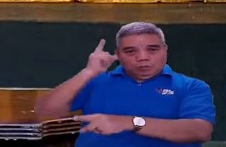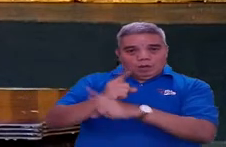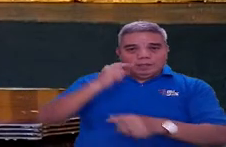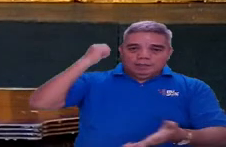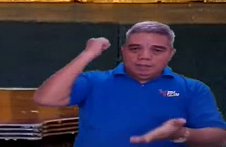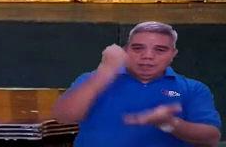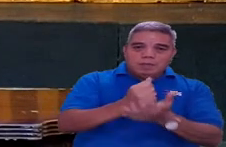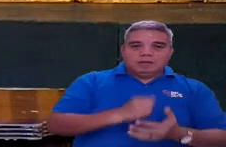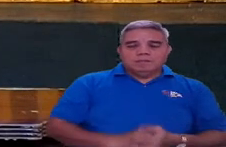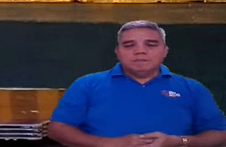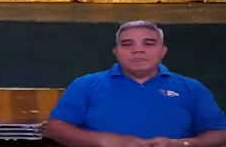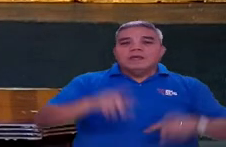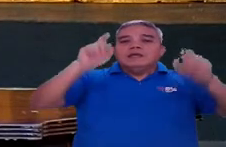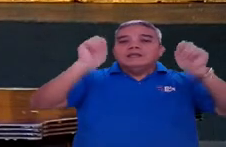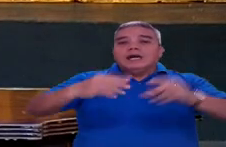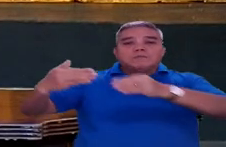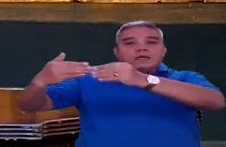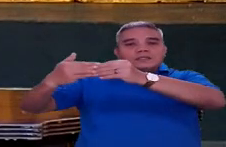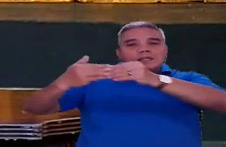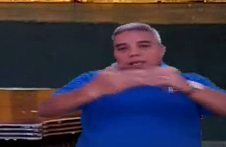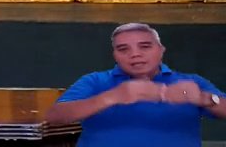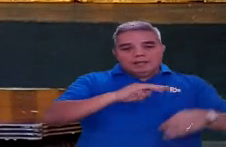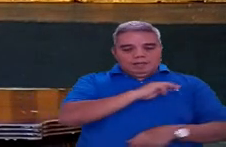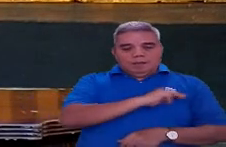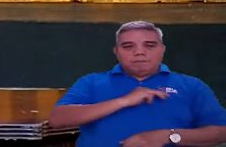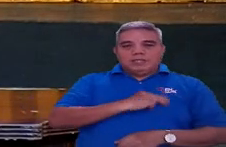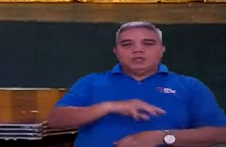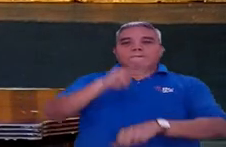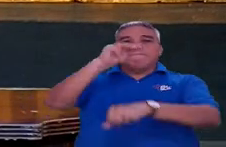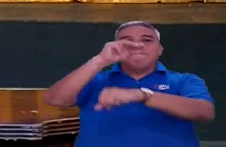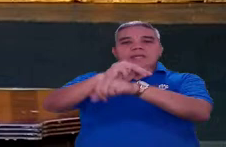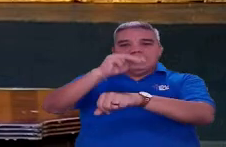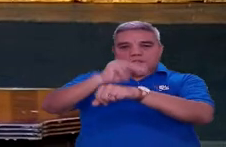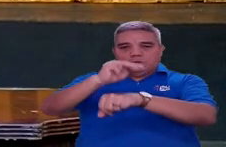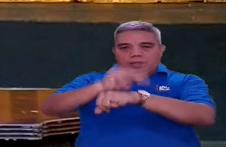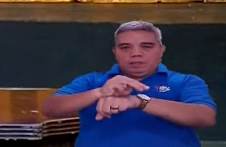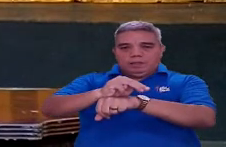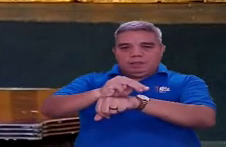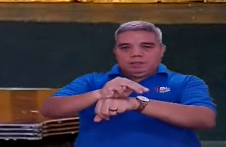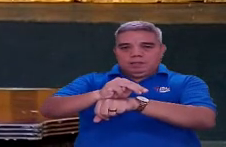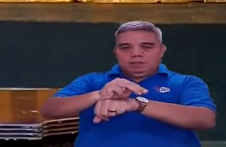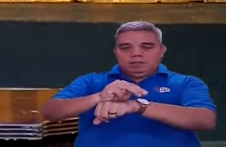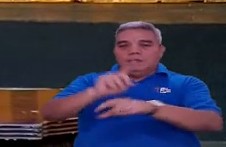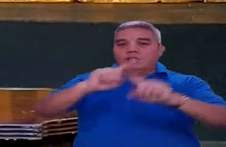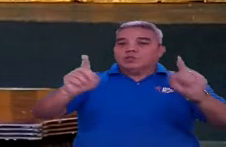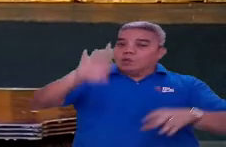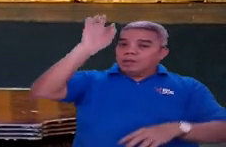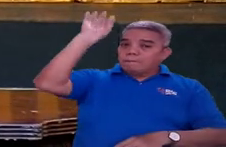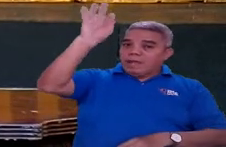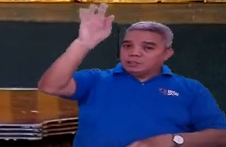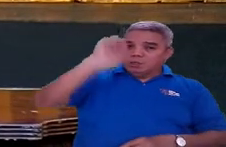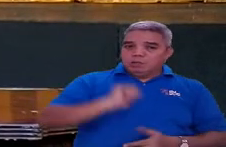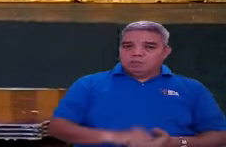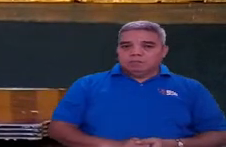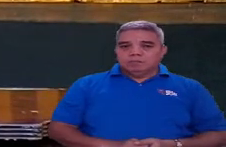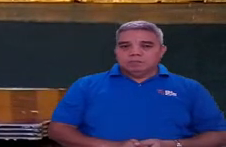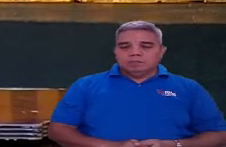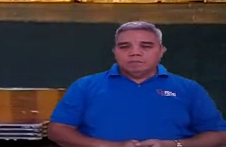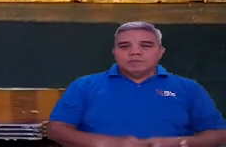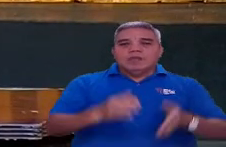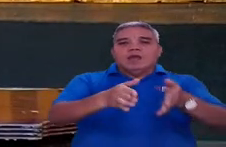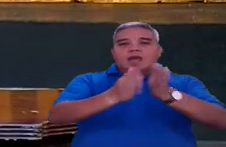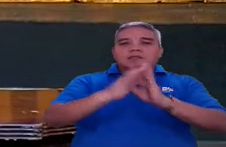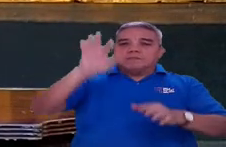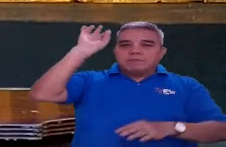Amen? That must lead the mission ministry. So the pastor,